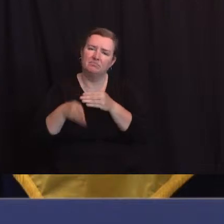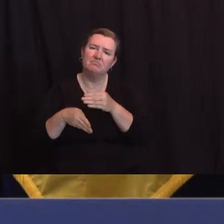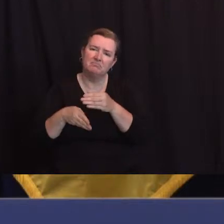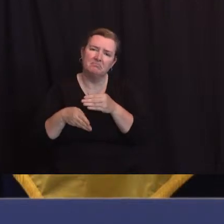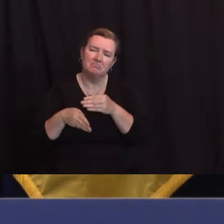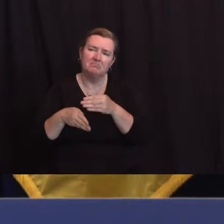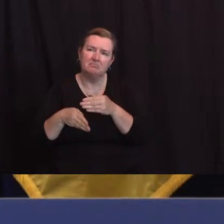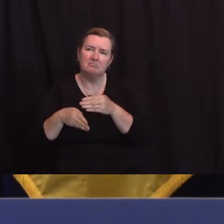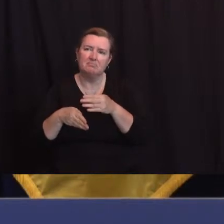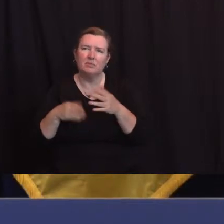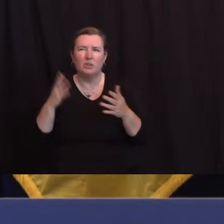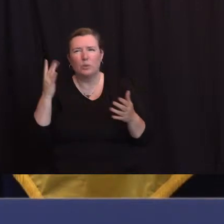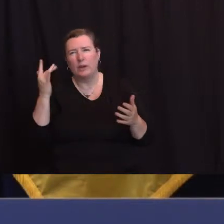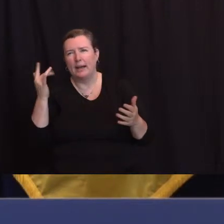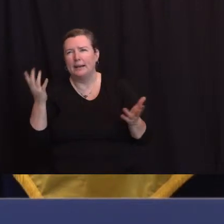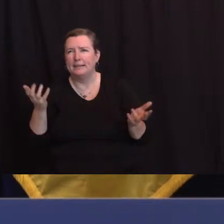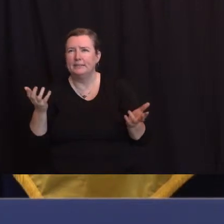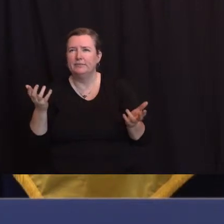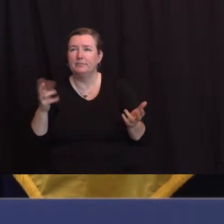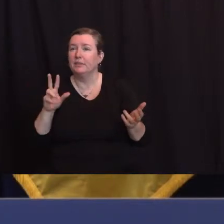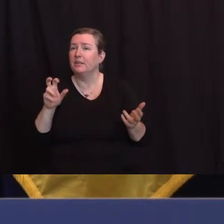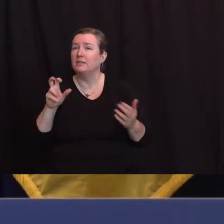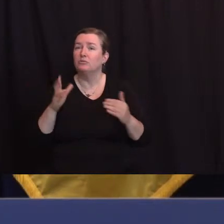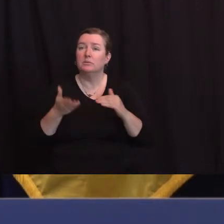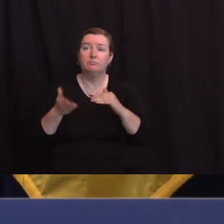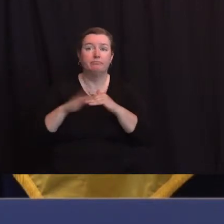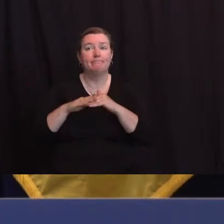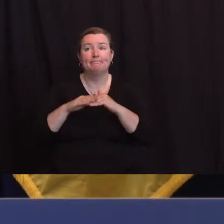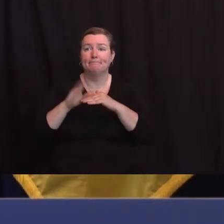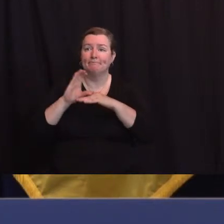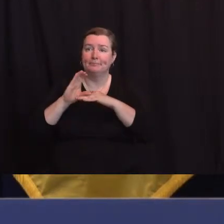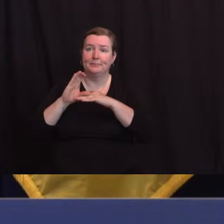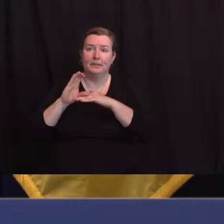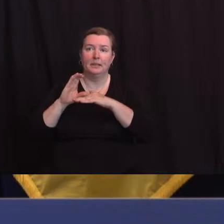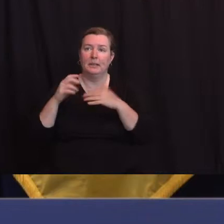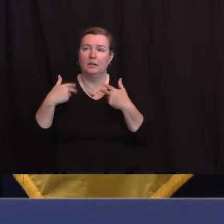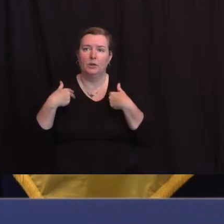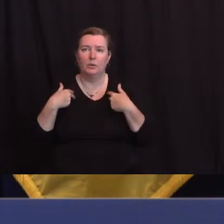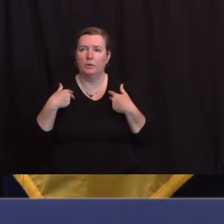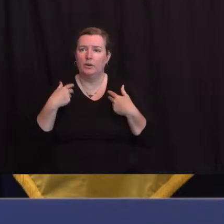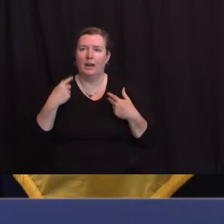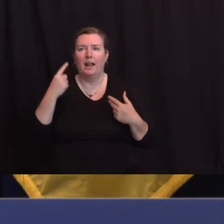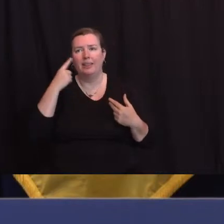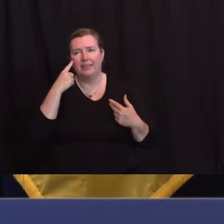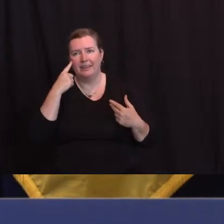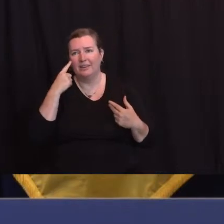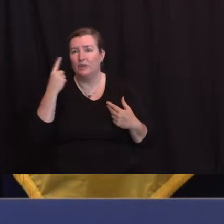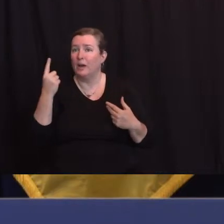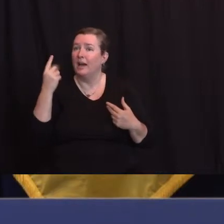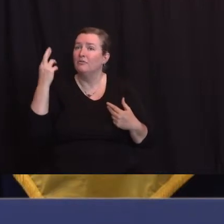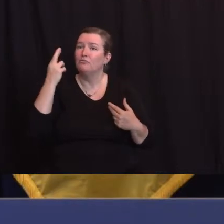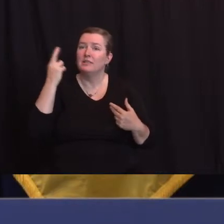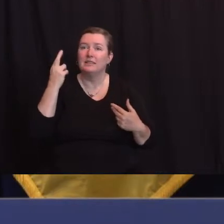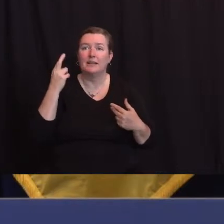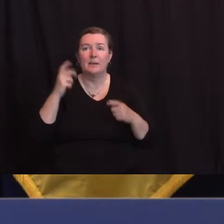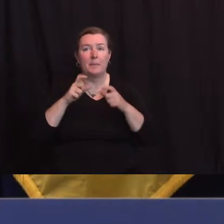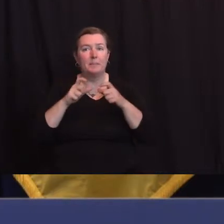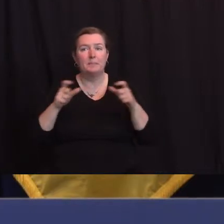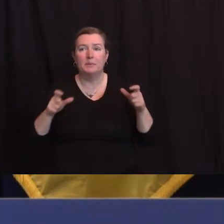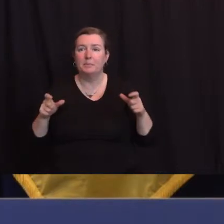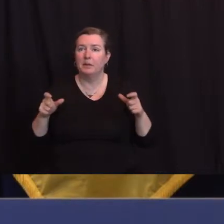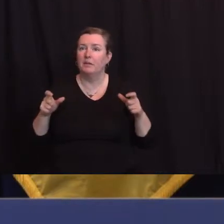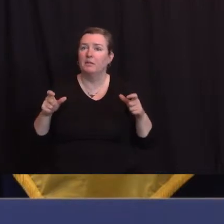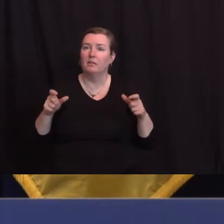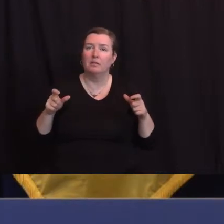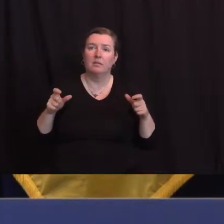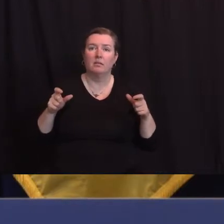on the $300 continues to be where it's been. I think there are a number of factors. The economy is taking